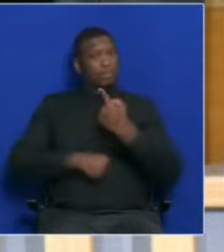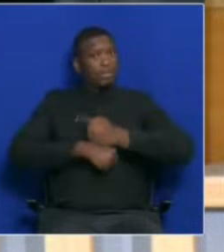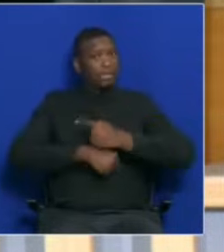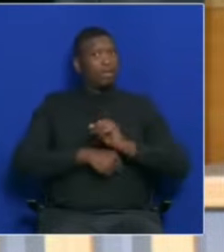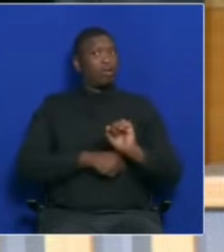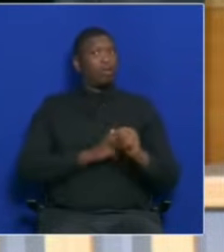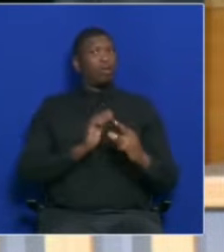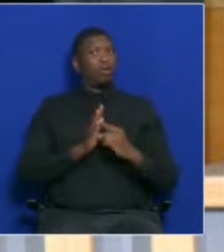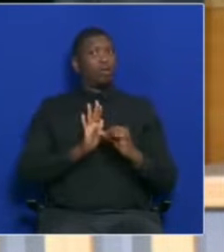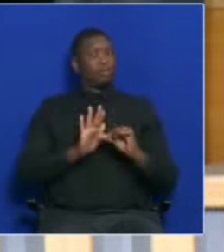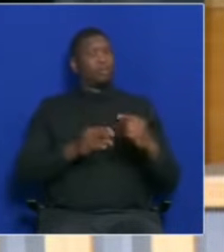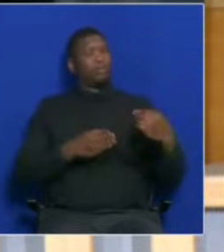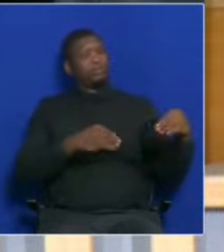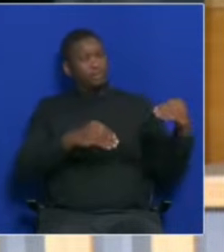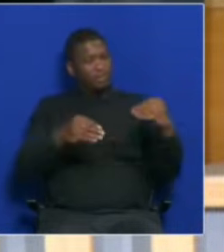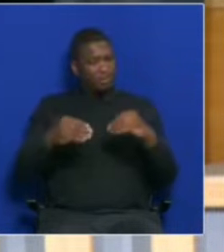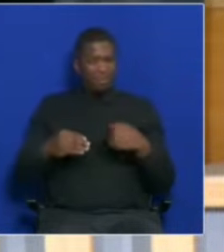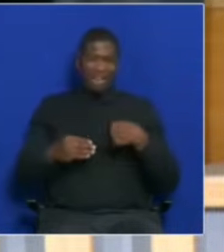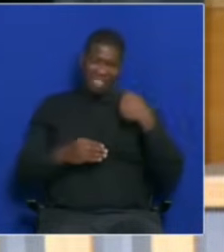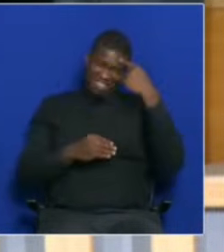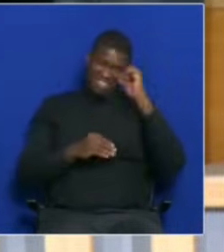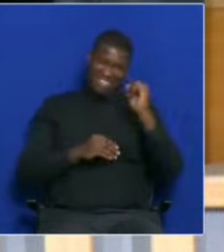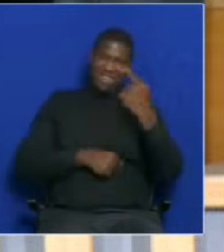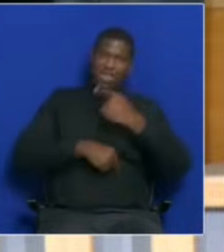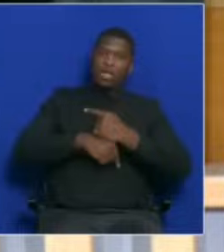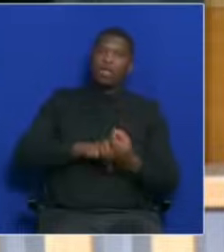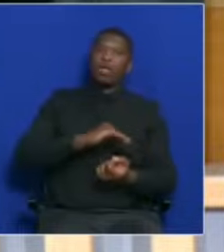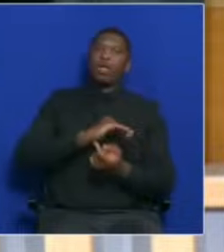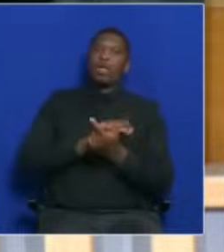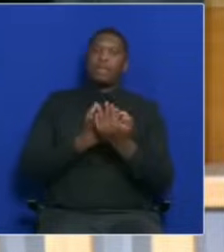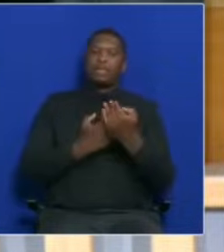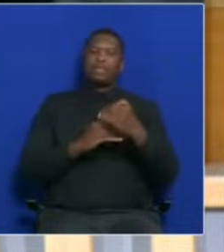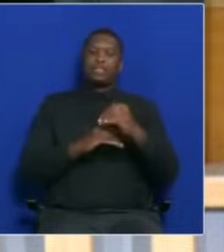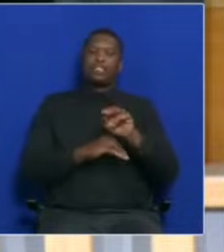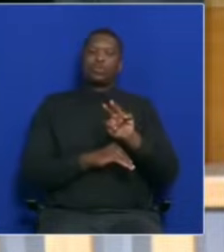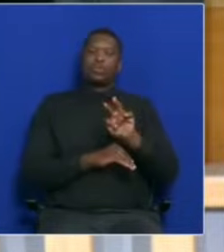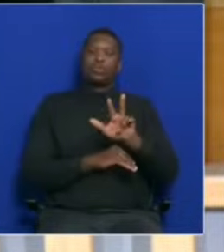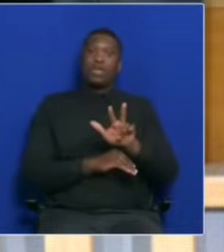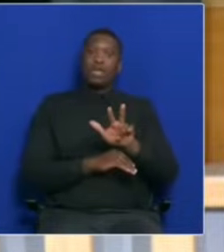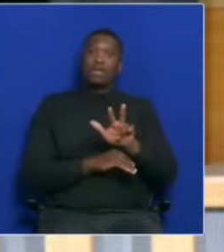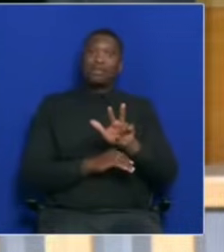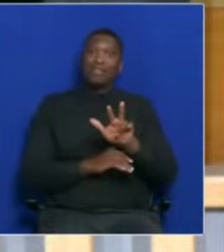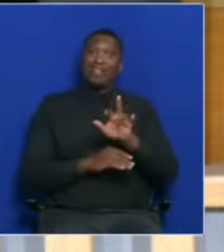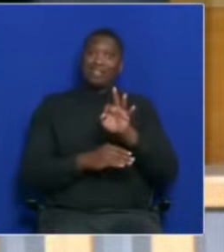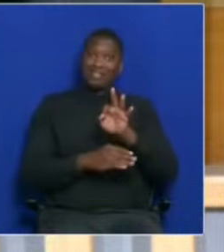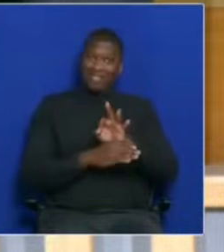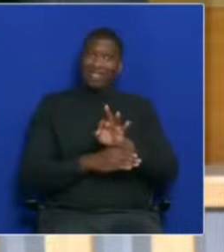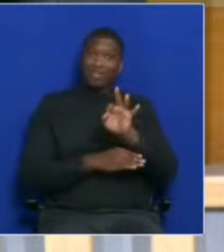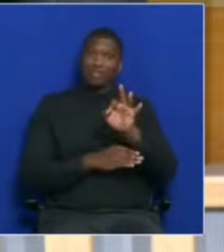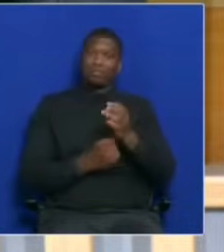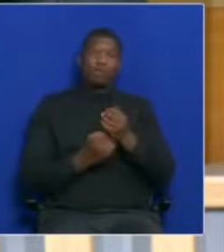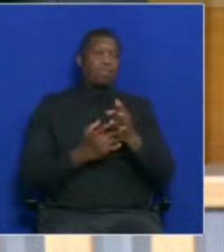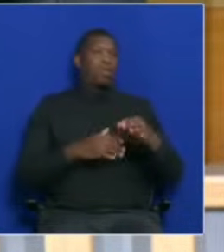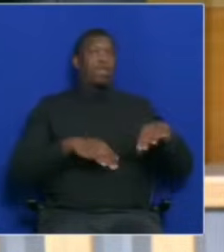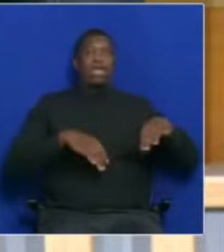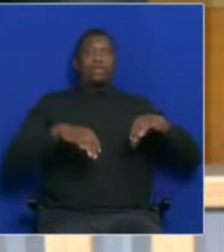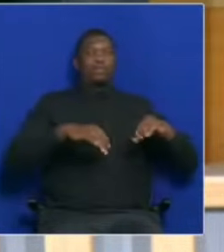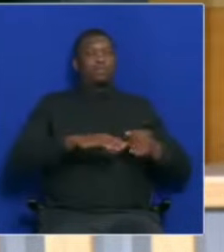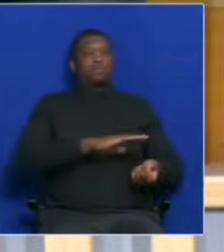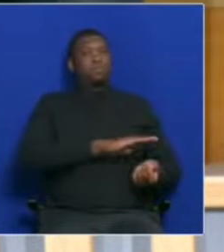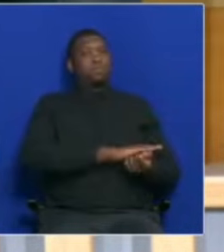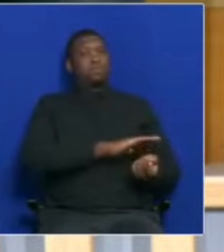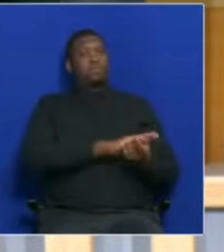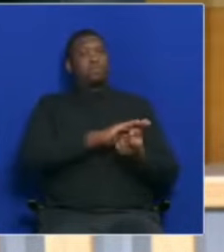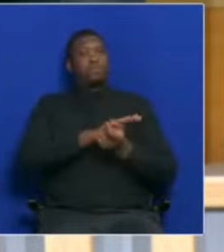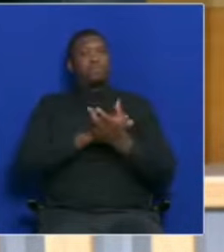section 2813 was issued. Yes. There was clearly lots of activity in the office. And unless you